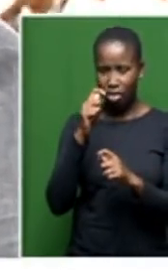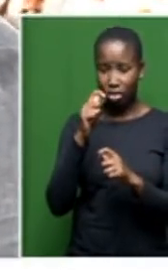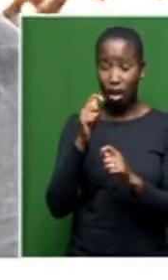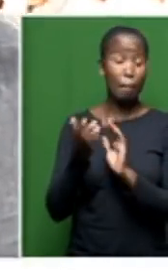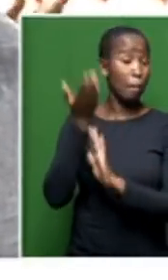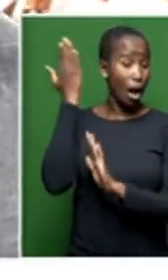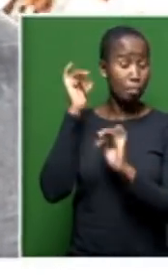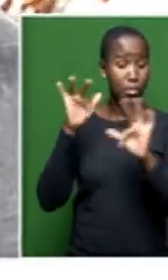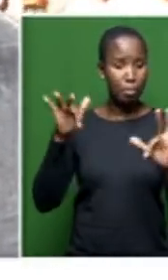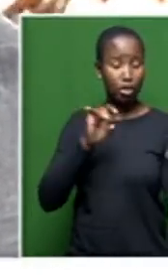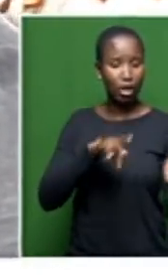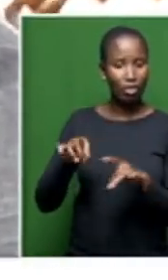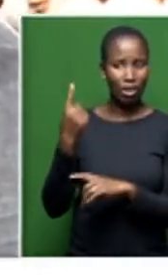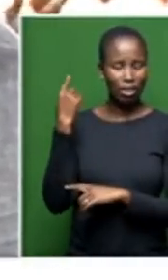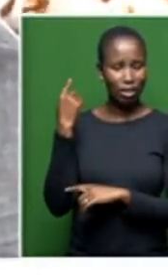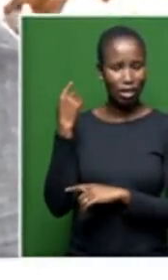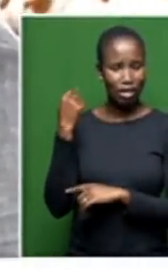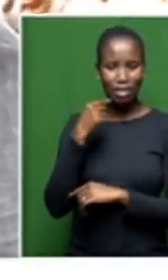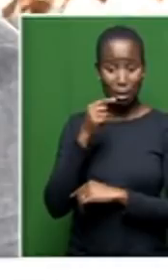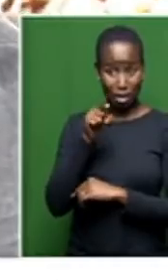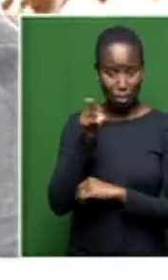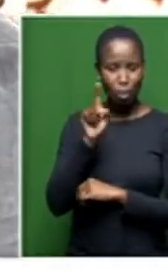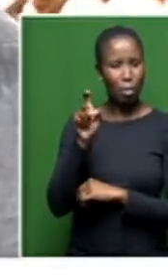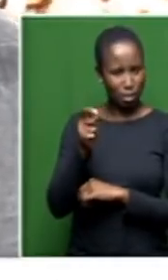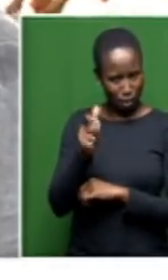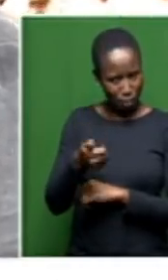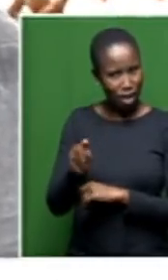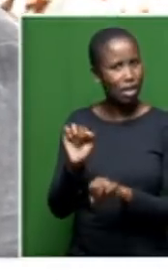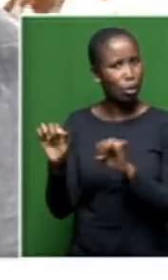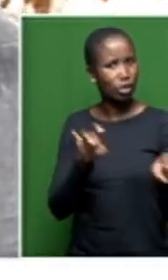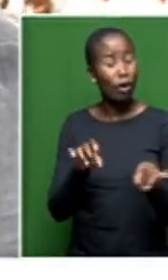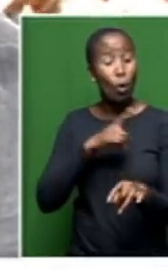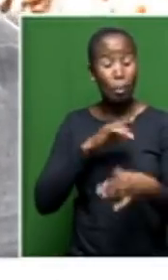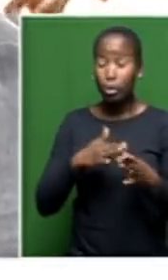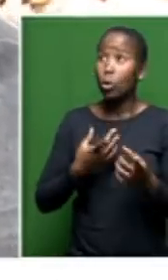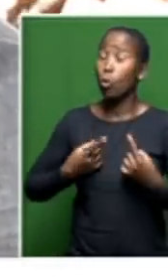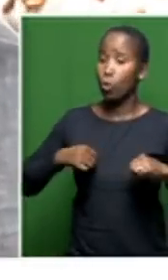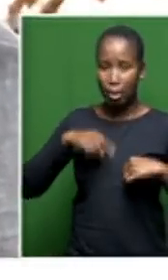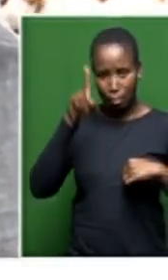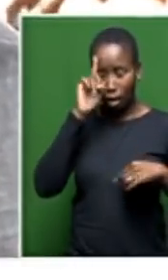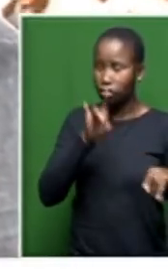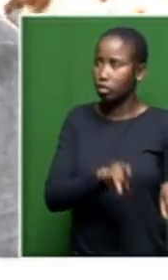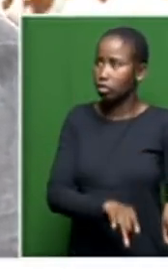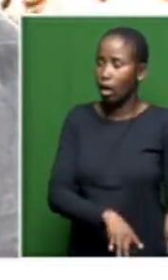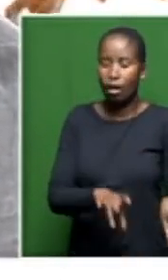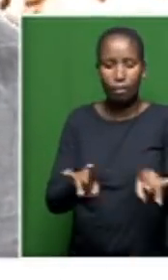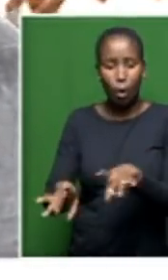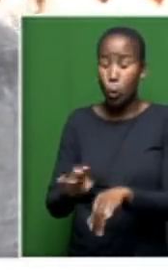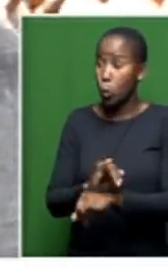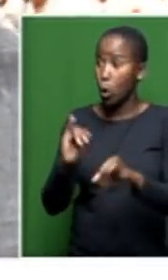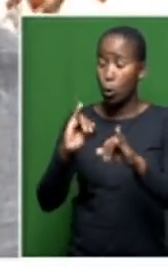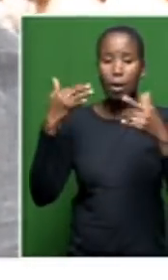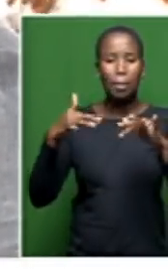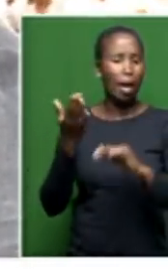also need to be paid repatriations, because we suffered a lot. And beside that, it did